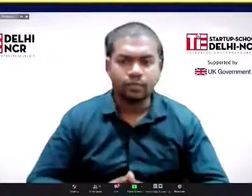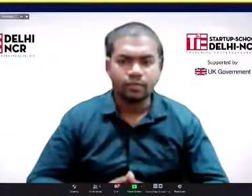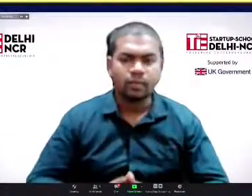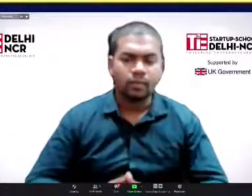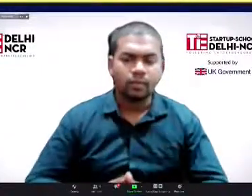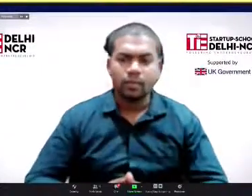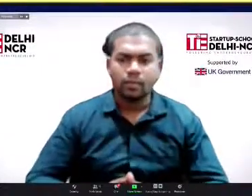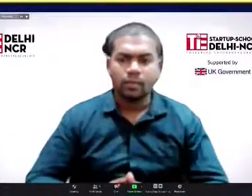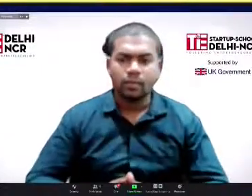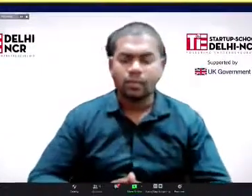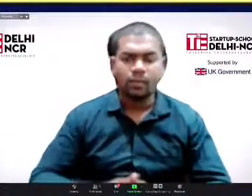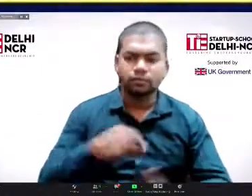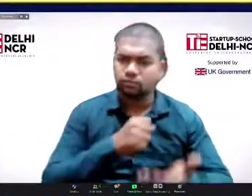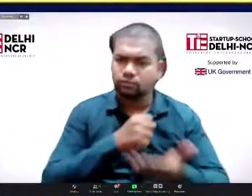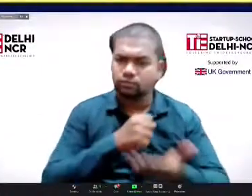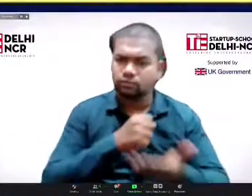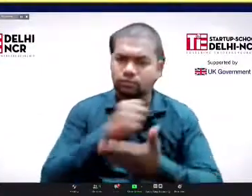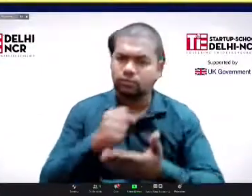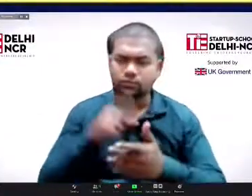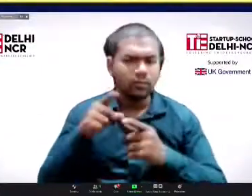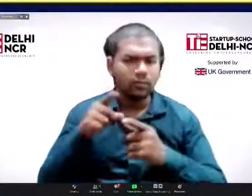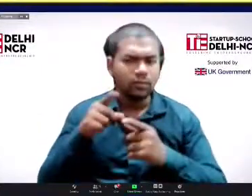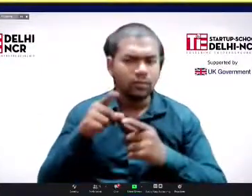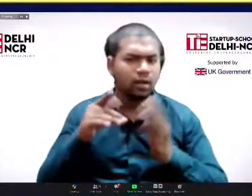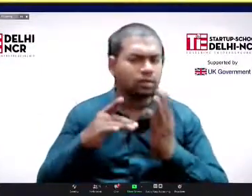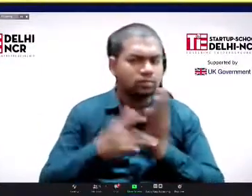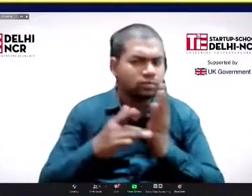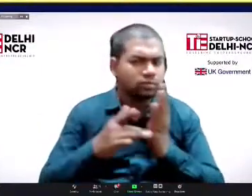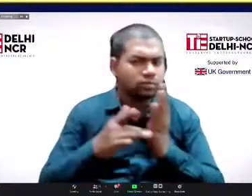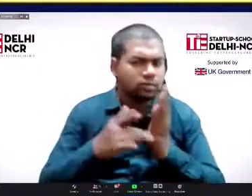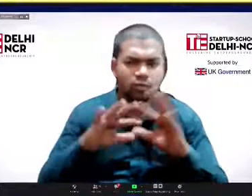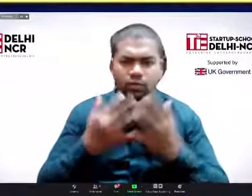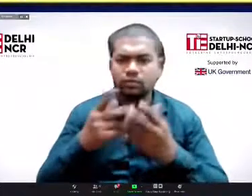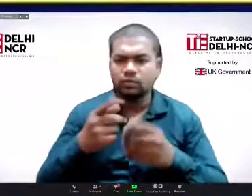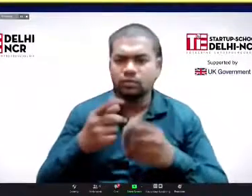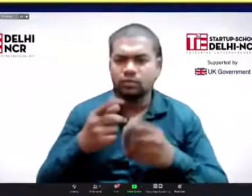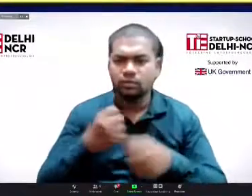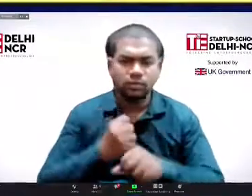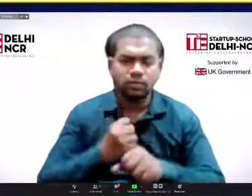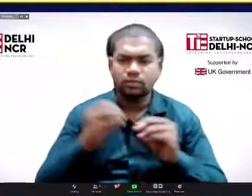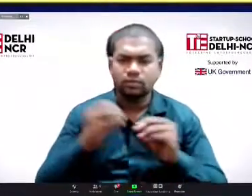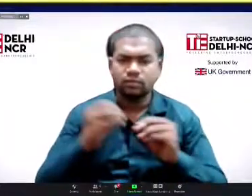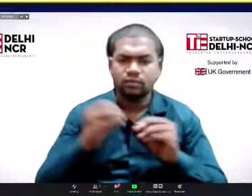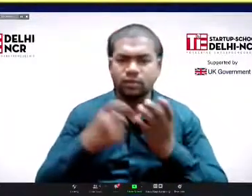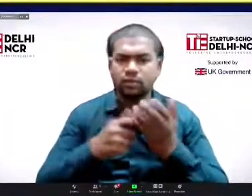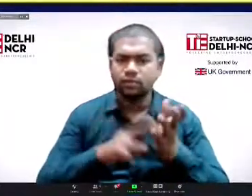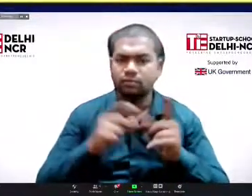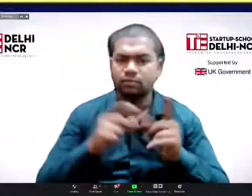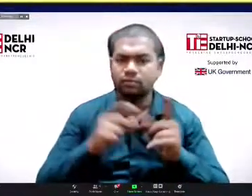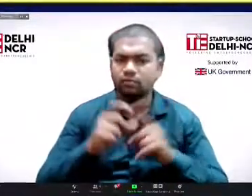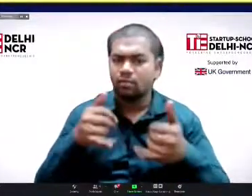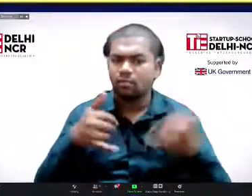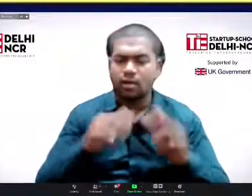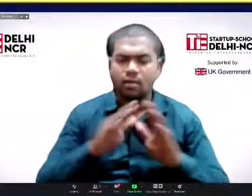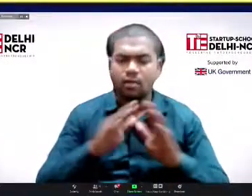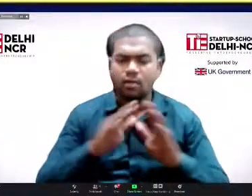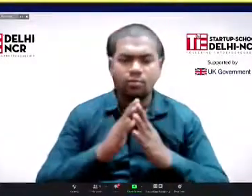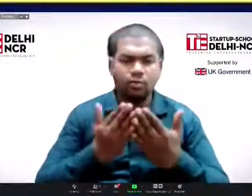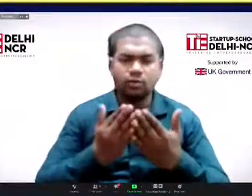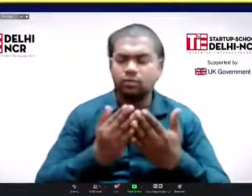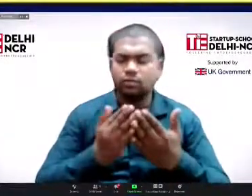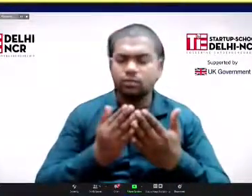assets. Again, because it's a phygital world today, we look at creating a brand playbook and say a digital